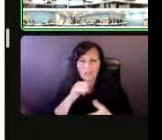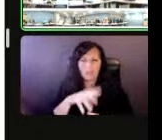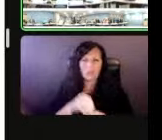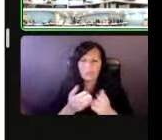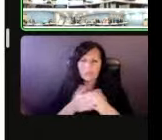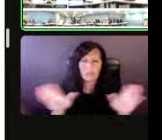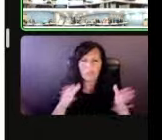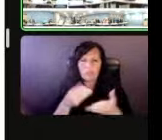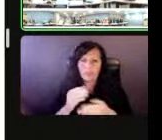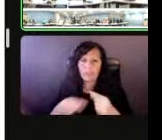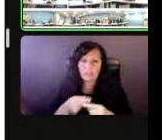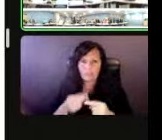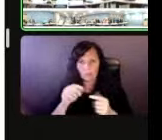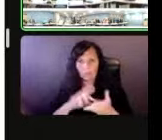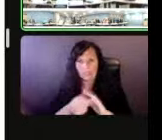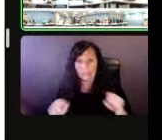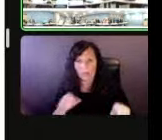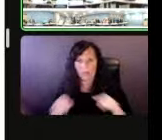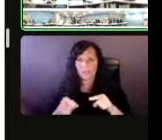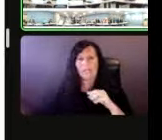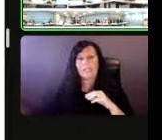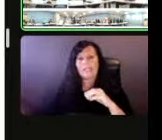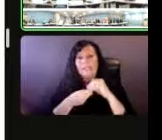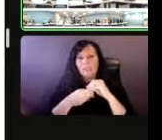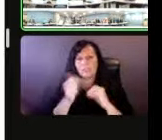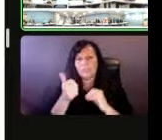on top of this.